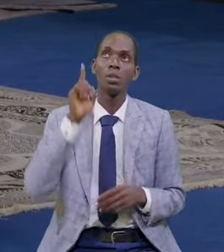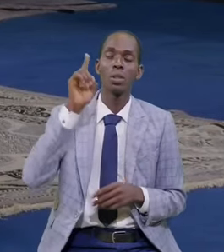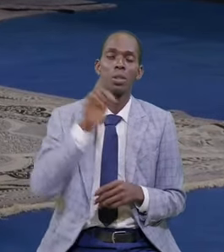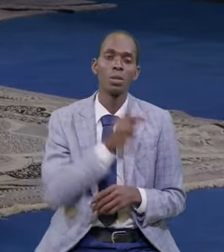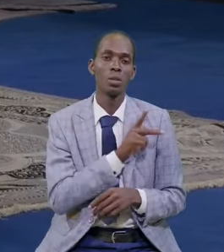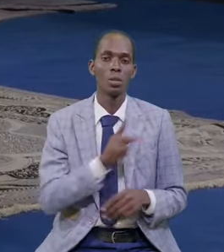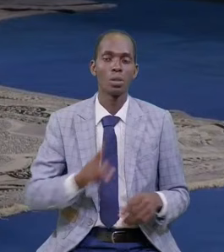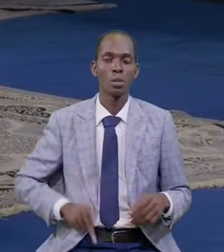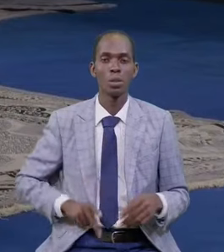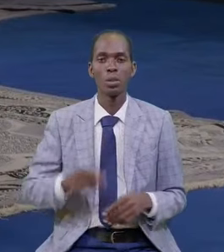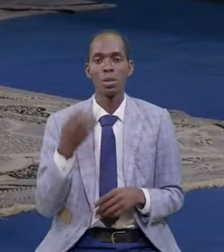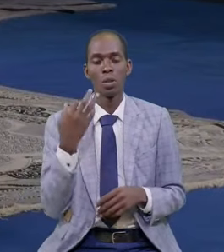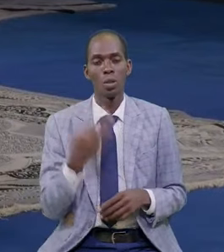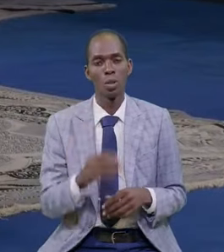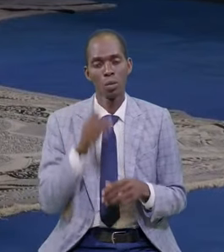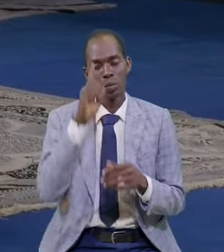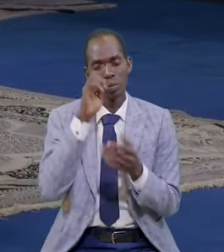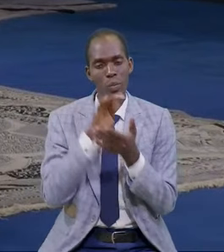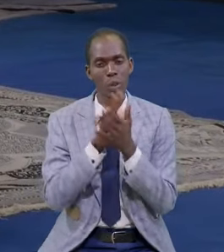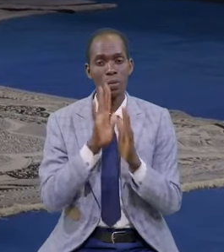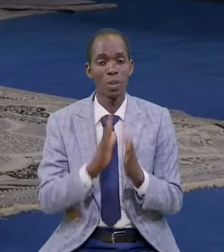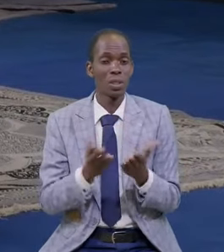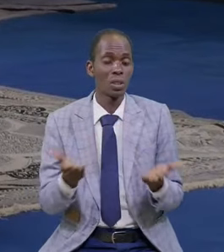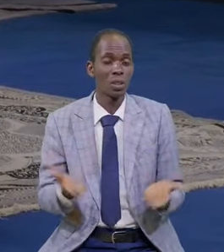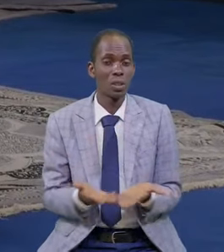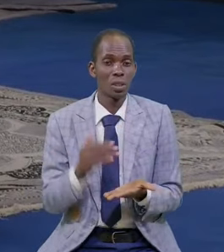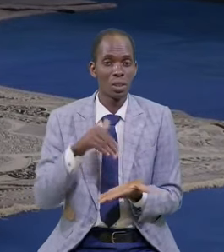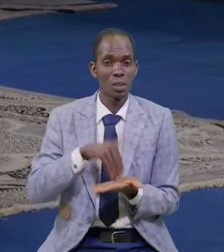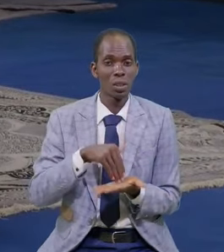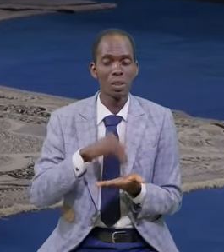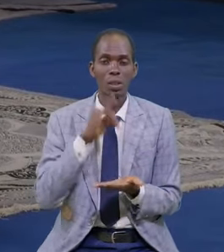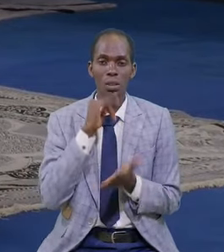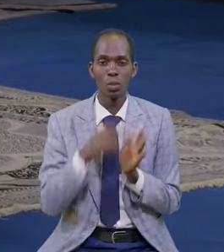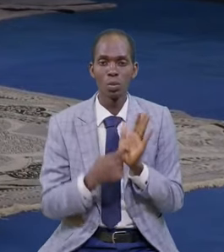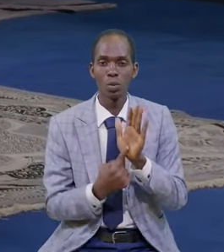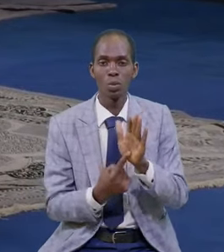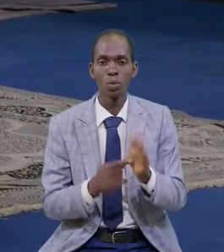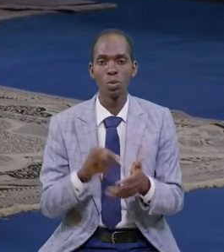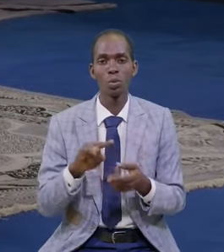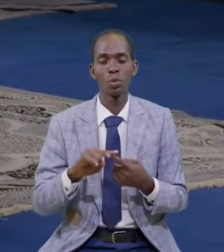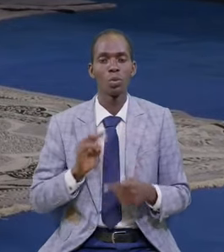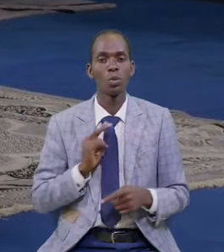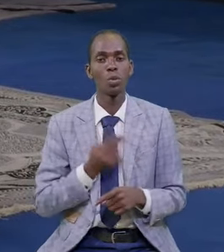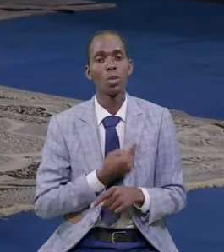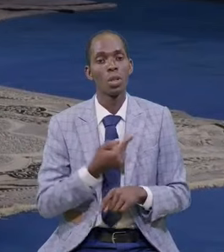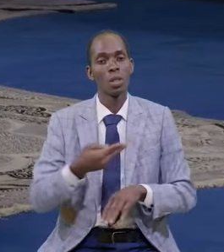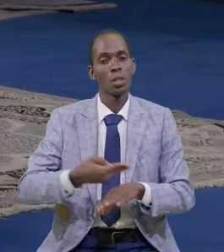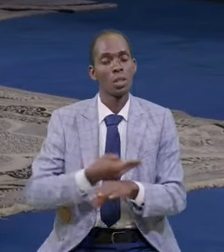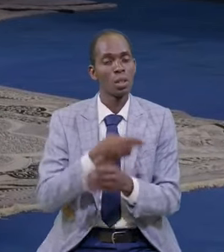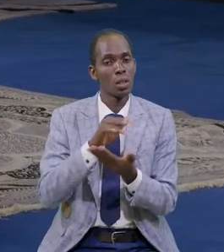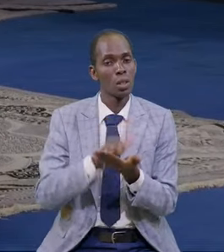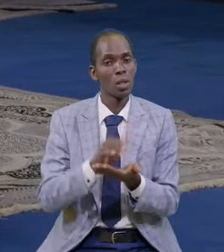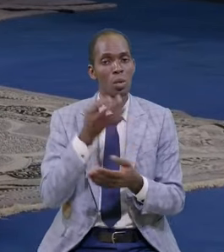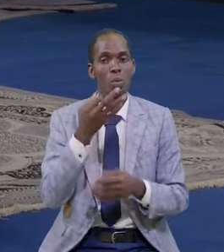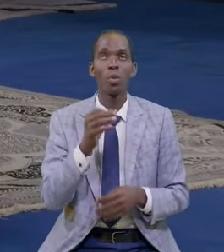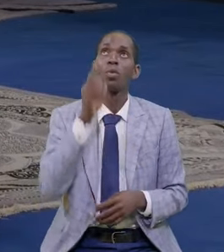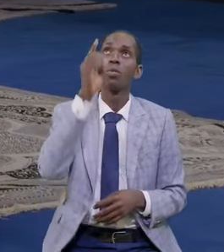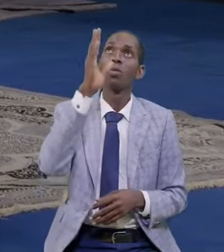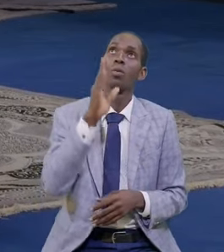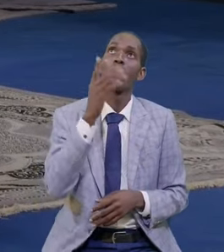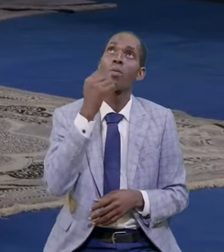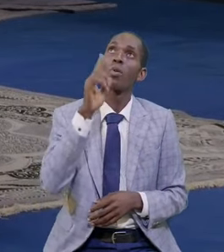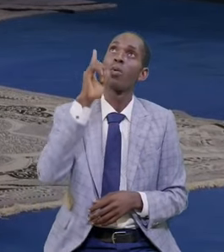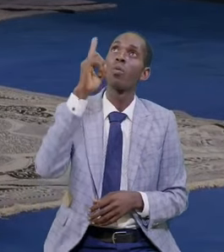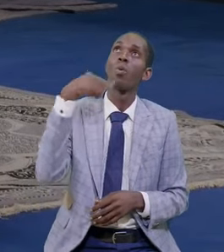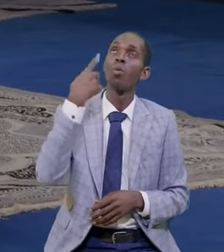again is revealed to us the Lamb of God the one who is just is the